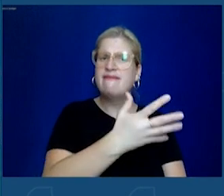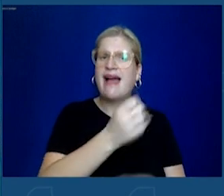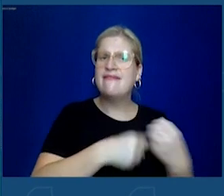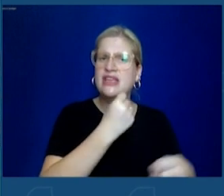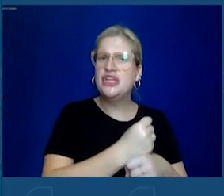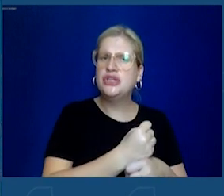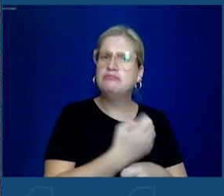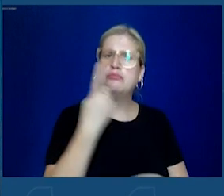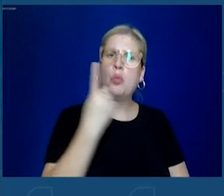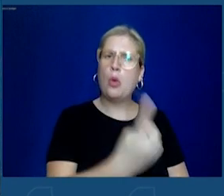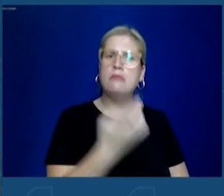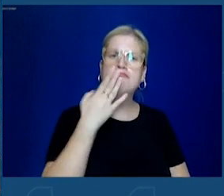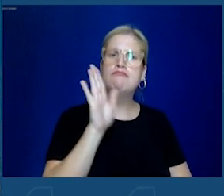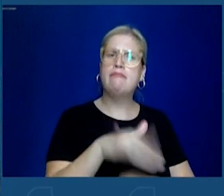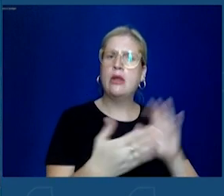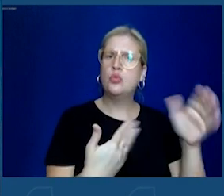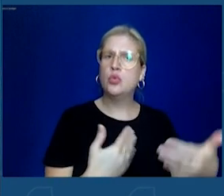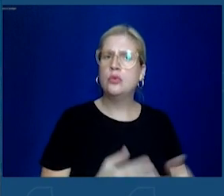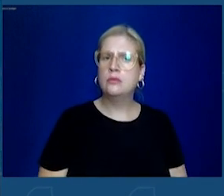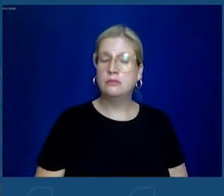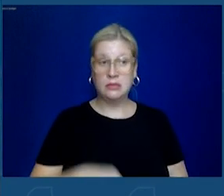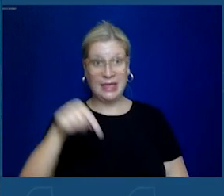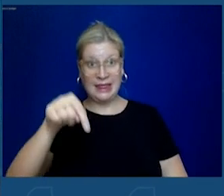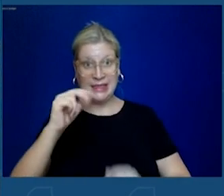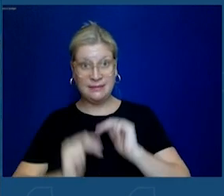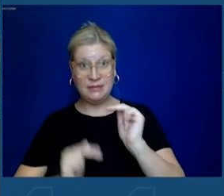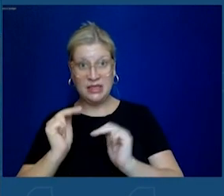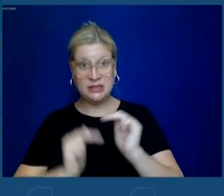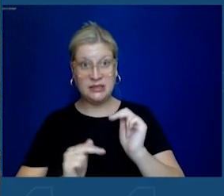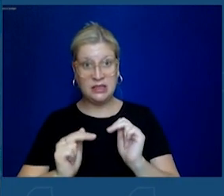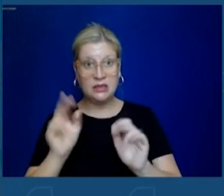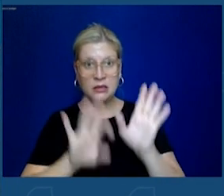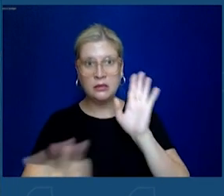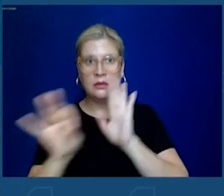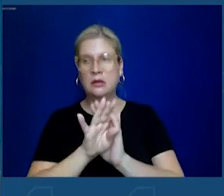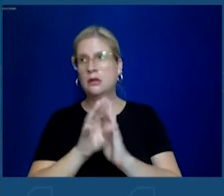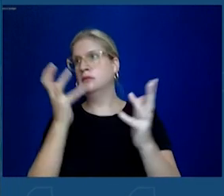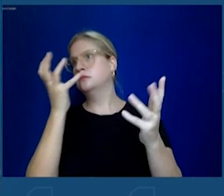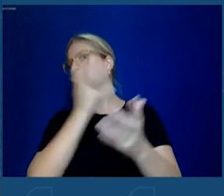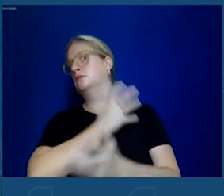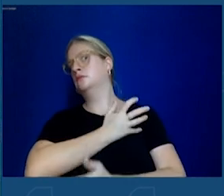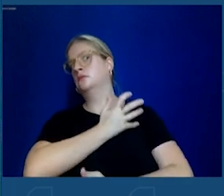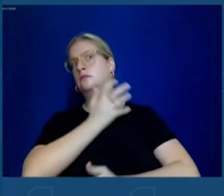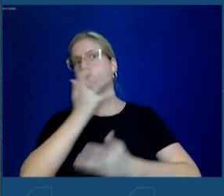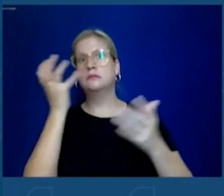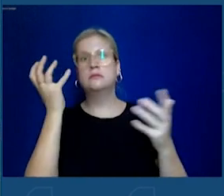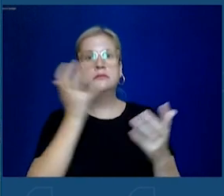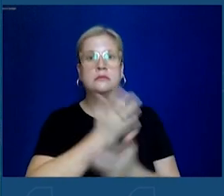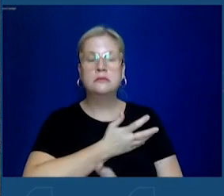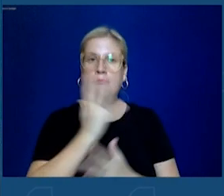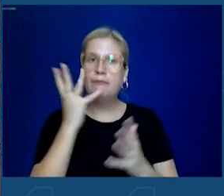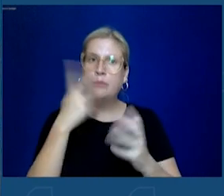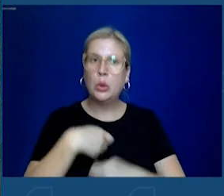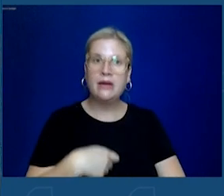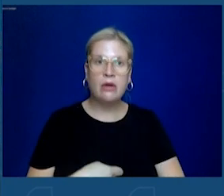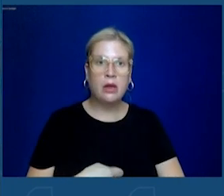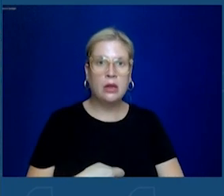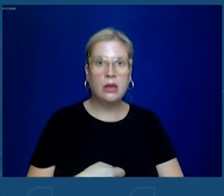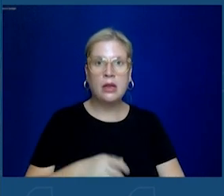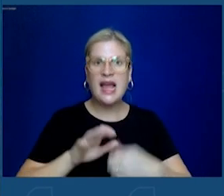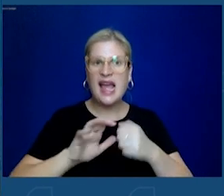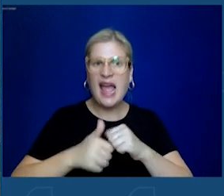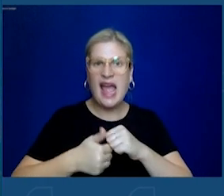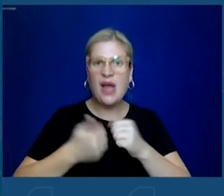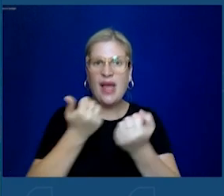one-bedroom. And when I discovered this facility, my God, it's still a one-bedroom, but it's so beautiful, and the way the laid out and